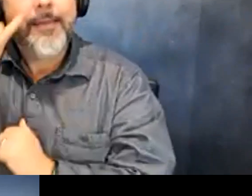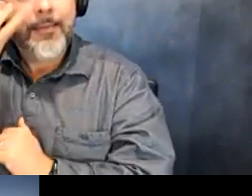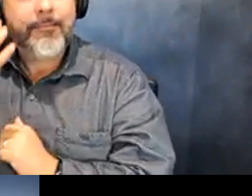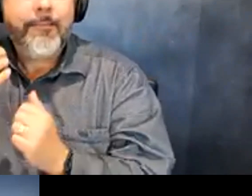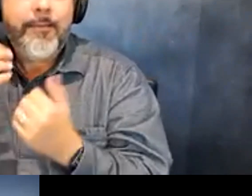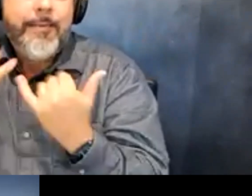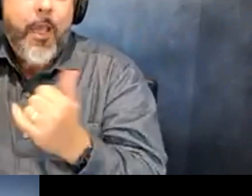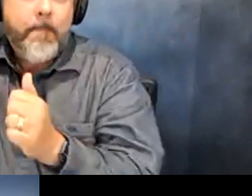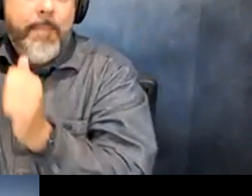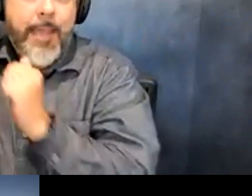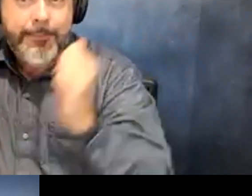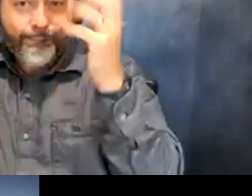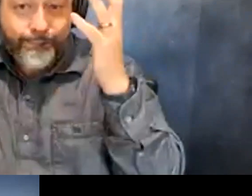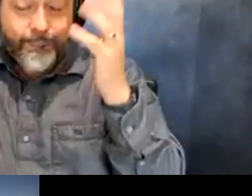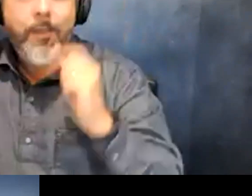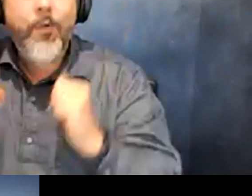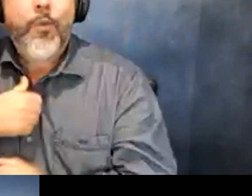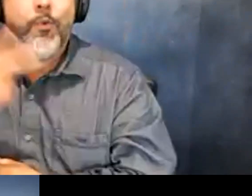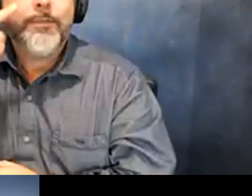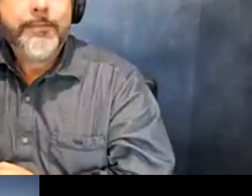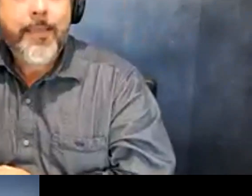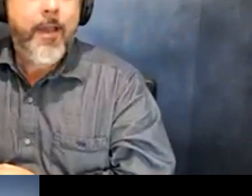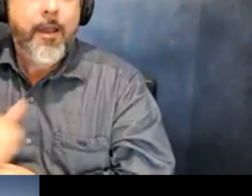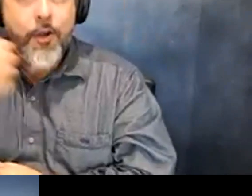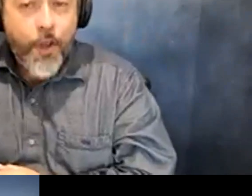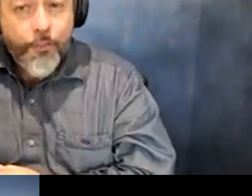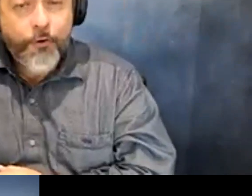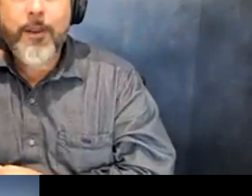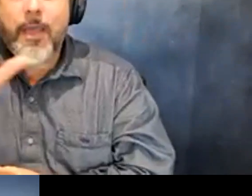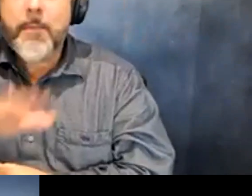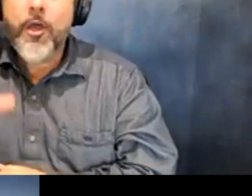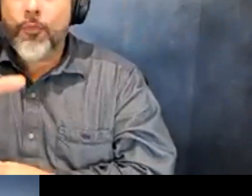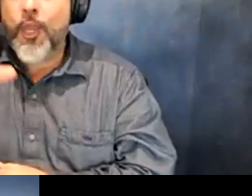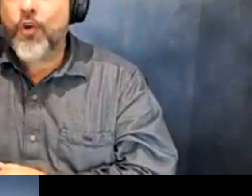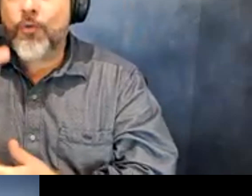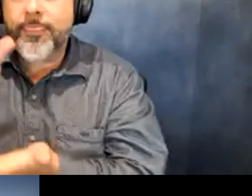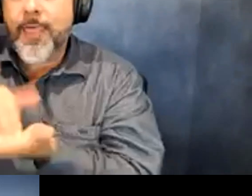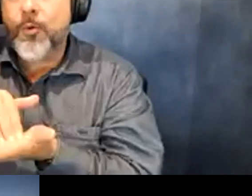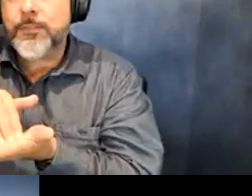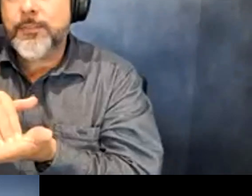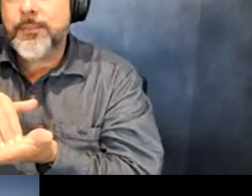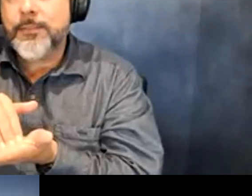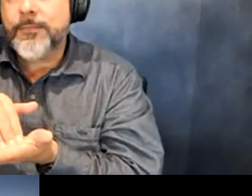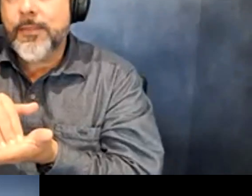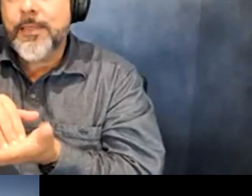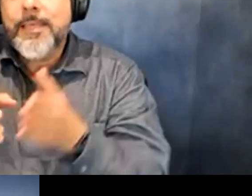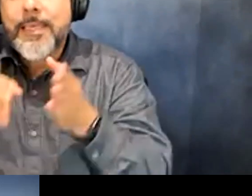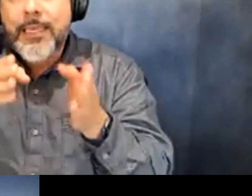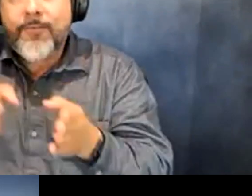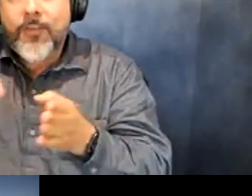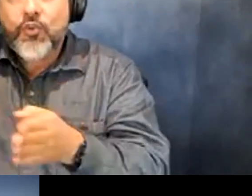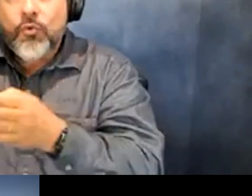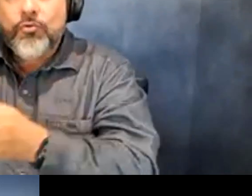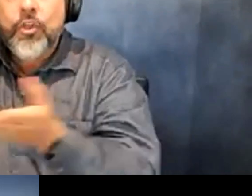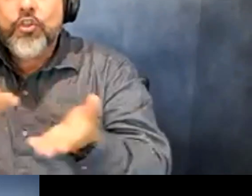we would see another about 300,000 individuals served